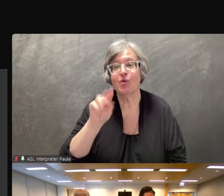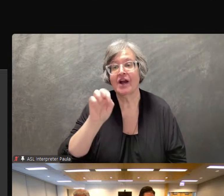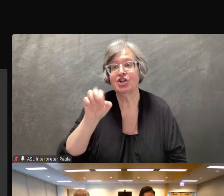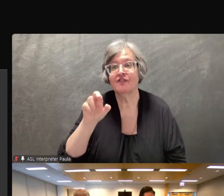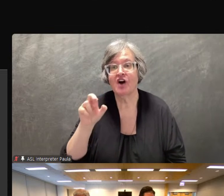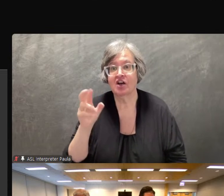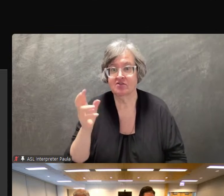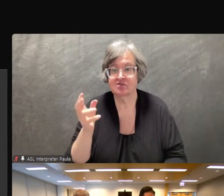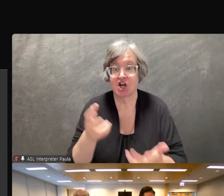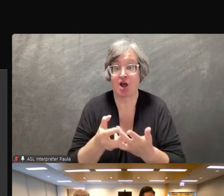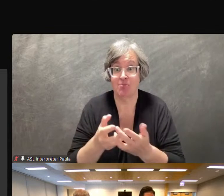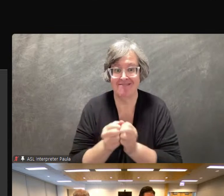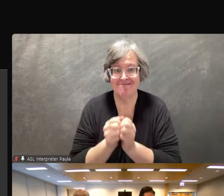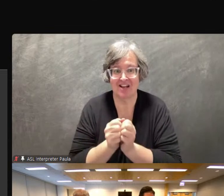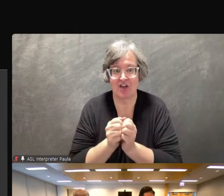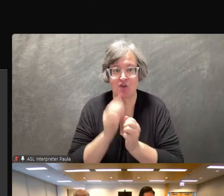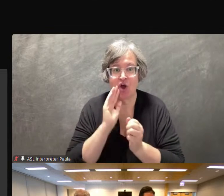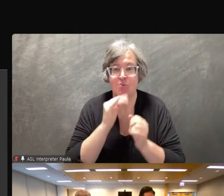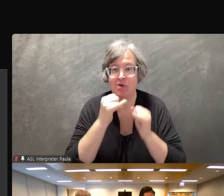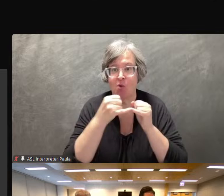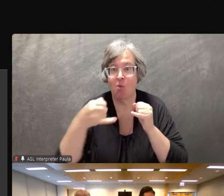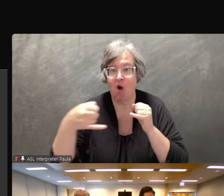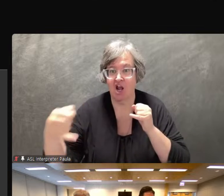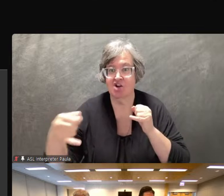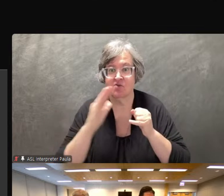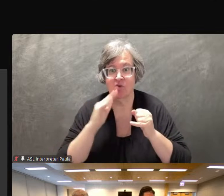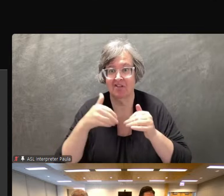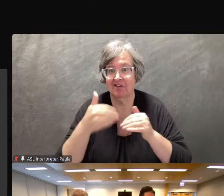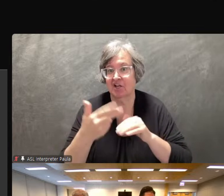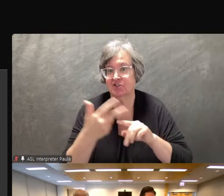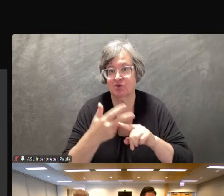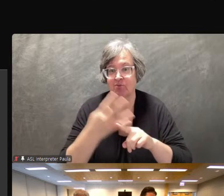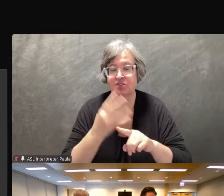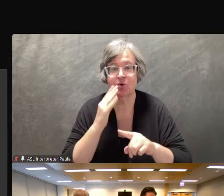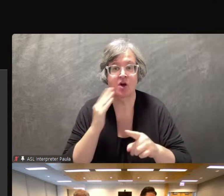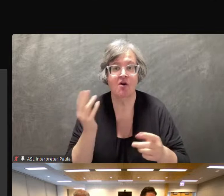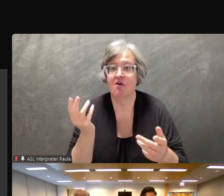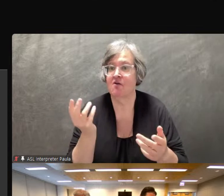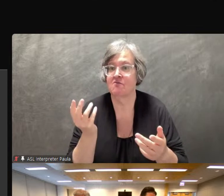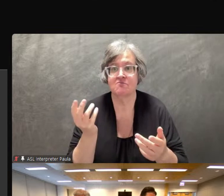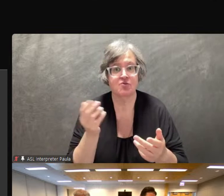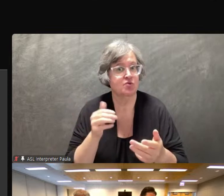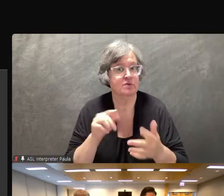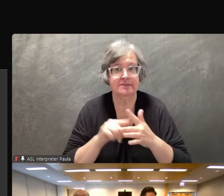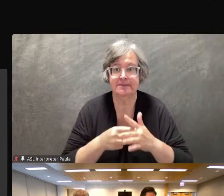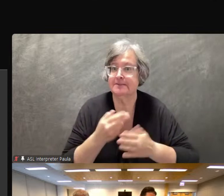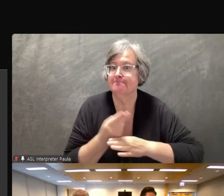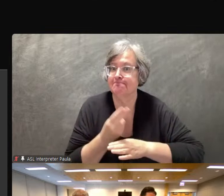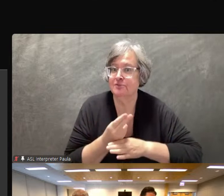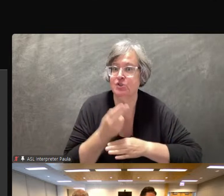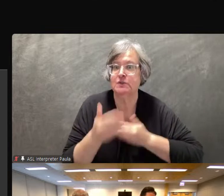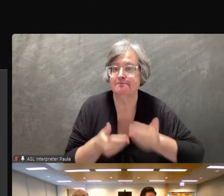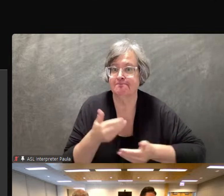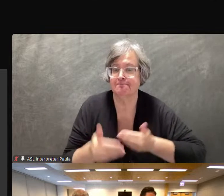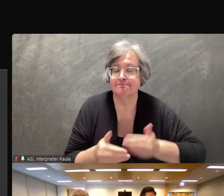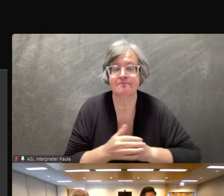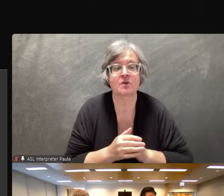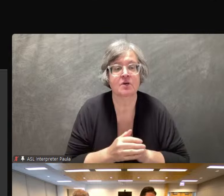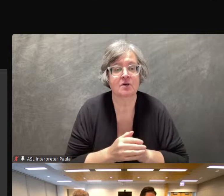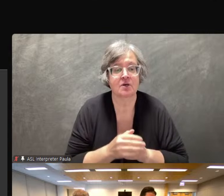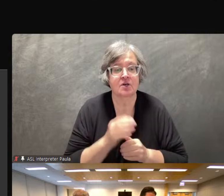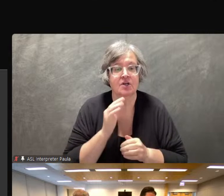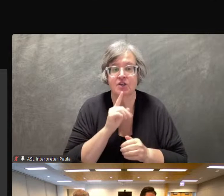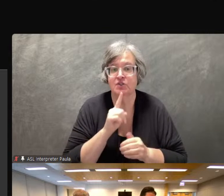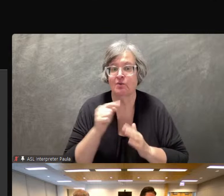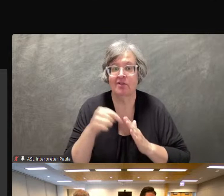up, and over the next 3 or 4 months, fully integrated and start their commissioning process, which is pretty extensive, and especially